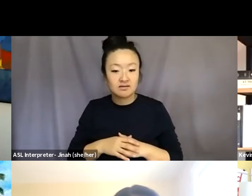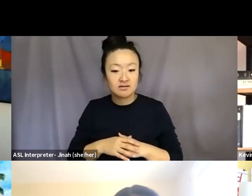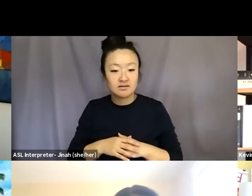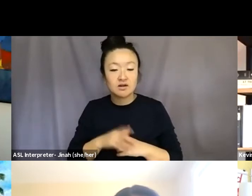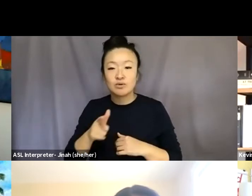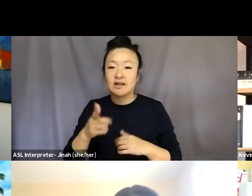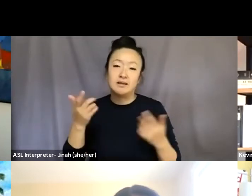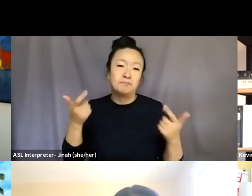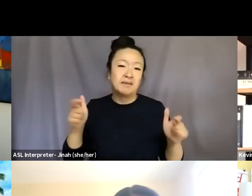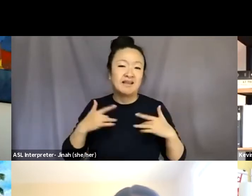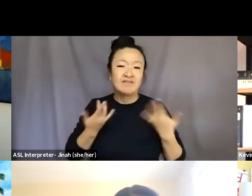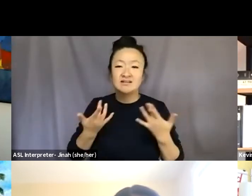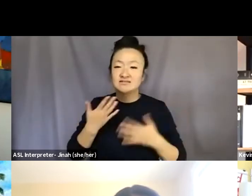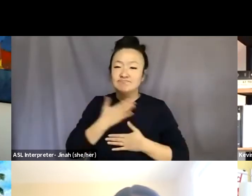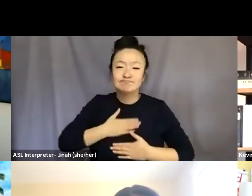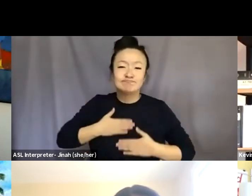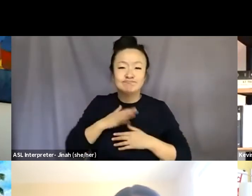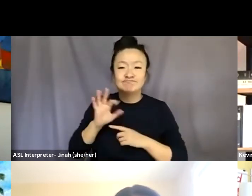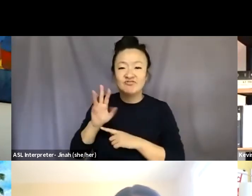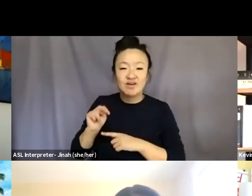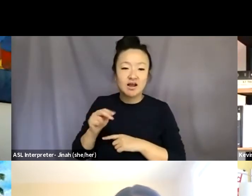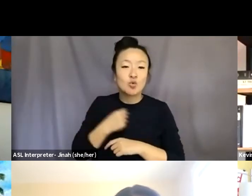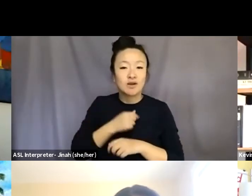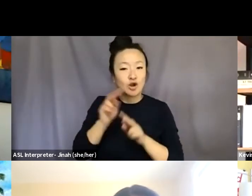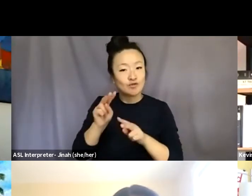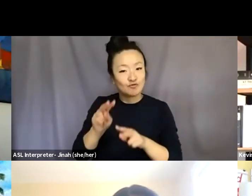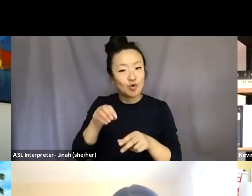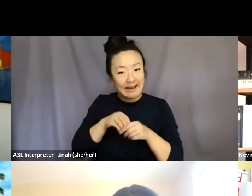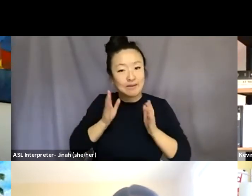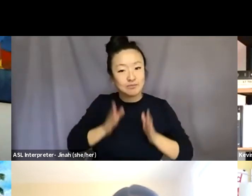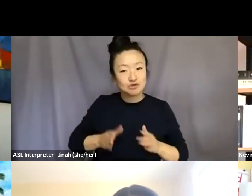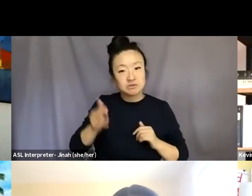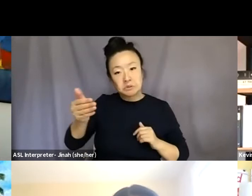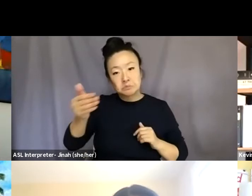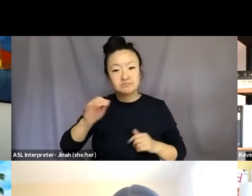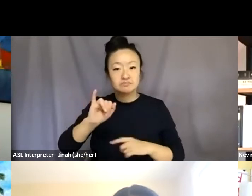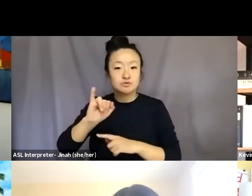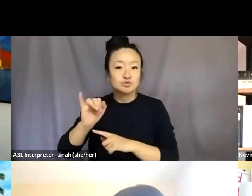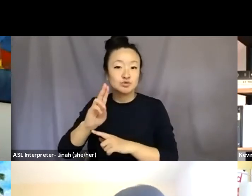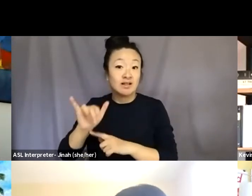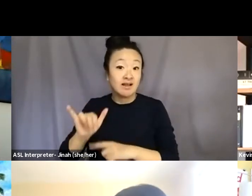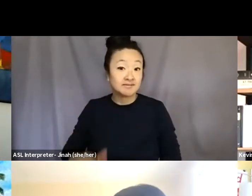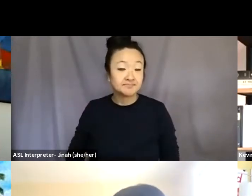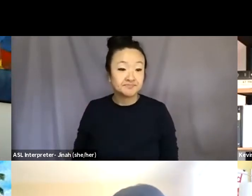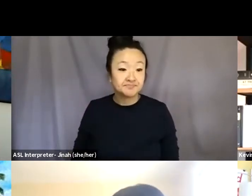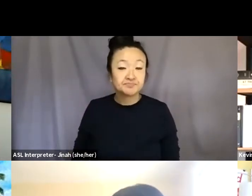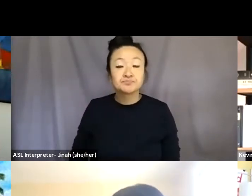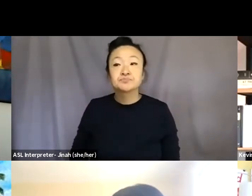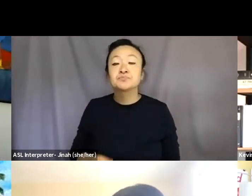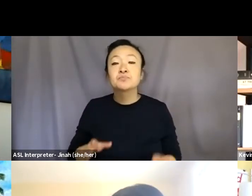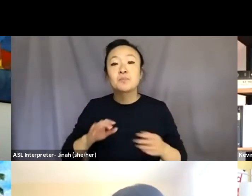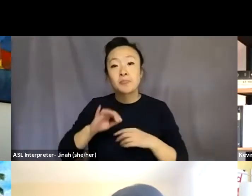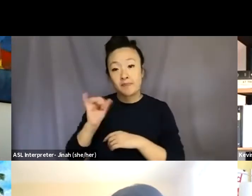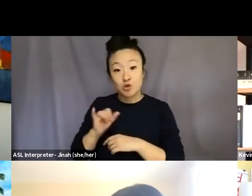for us. So we're looking forward to that, to be in person with that starting in July. So, and then also this year